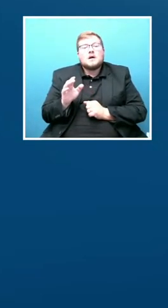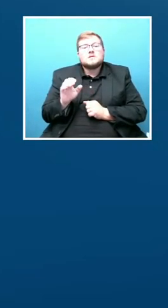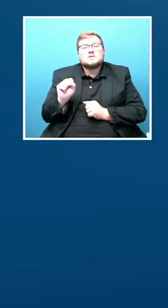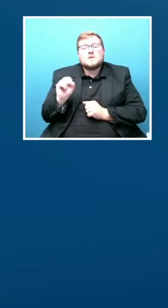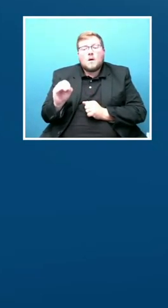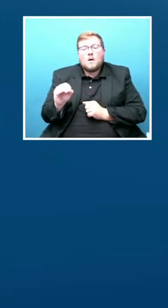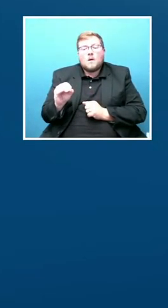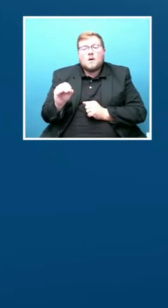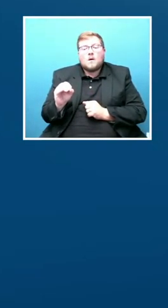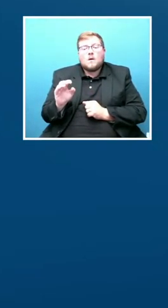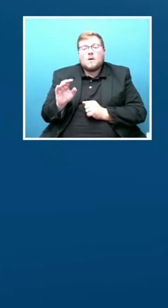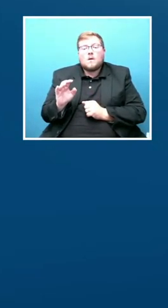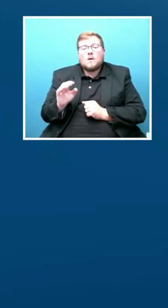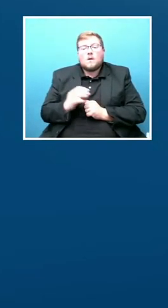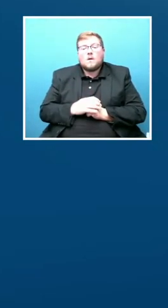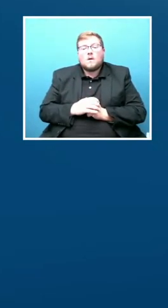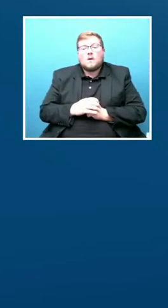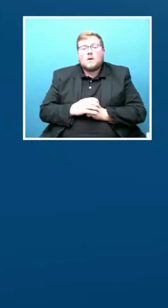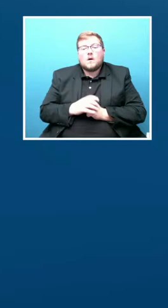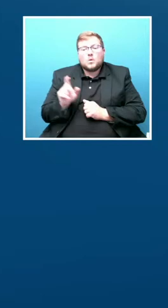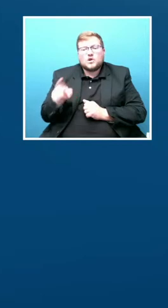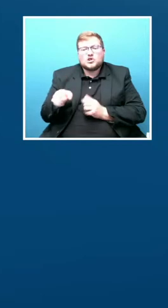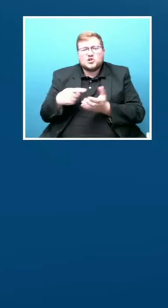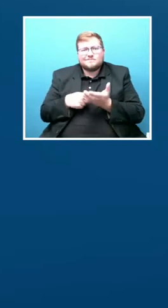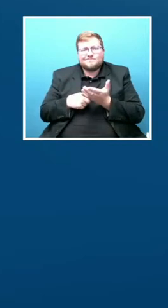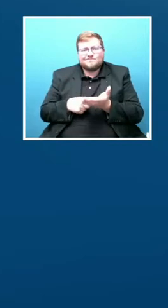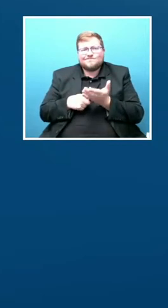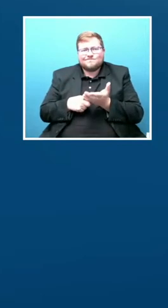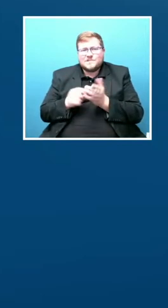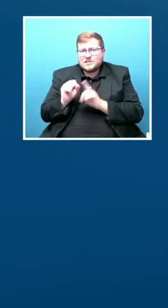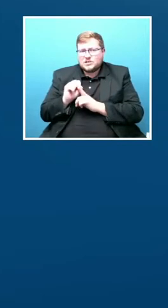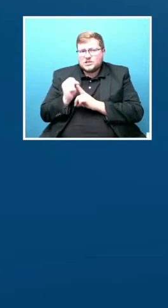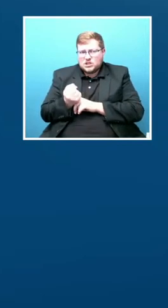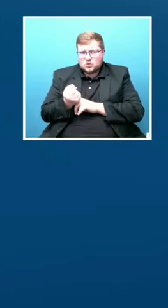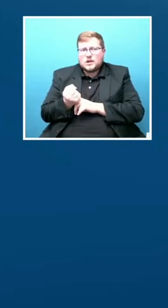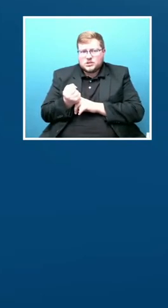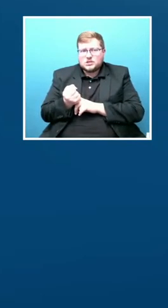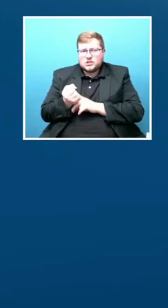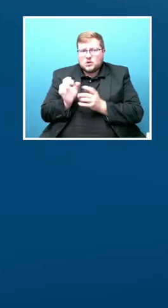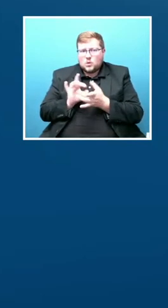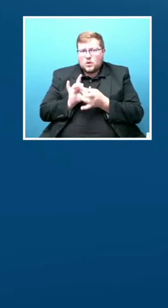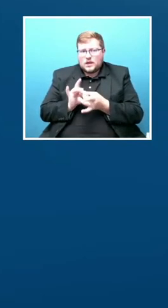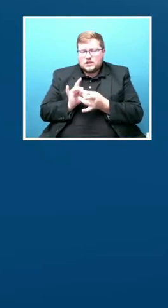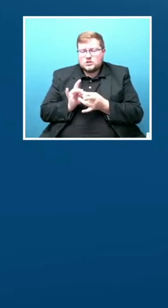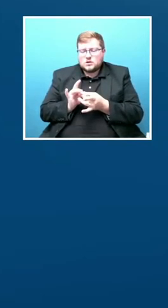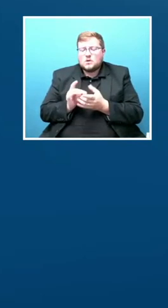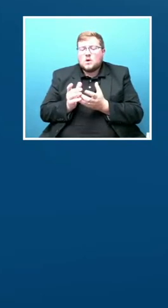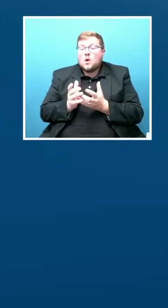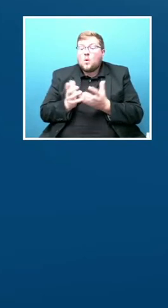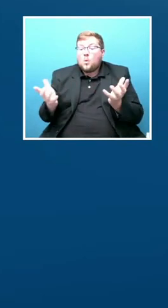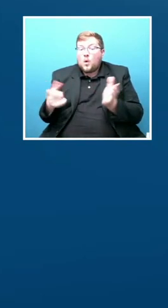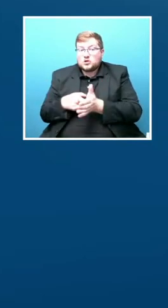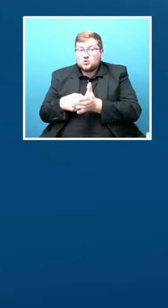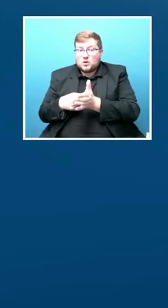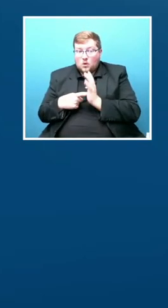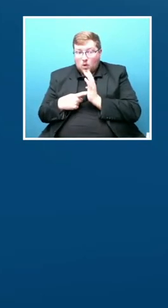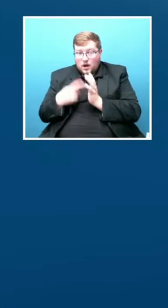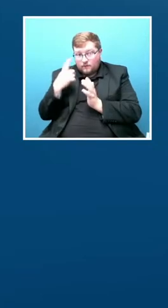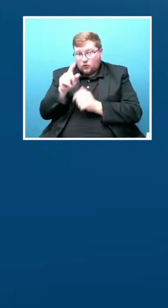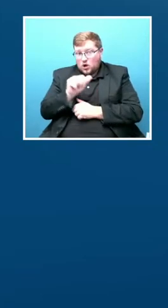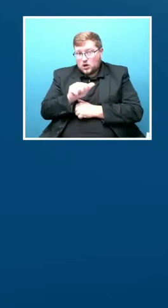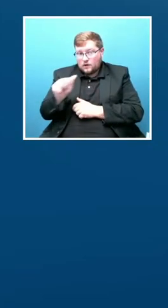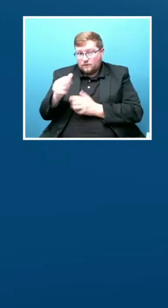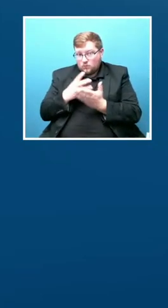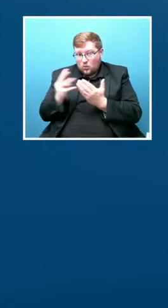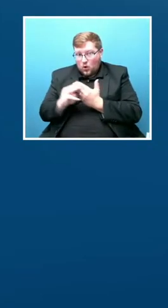Bishop Carter really, really covered the situation in terms of what is required of affirmative action plans of